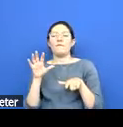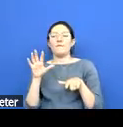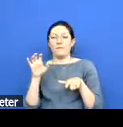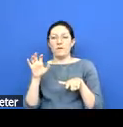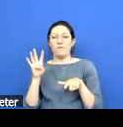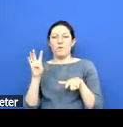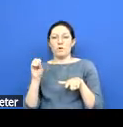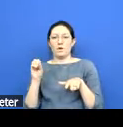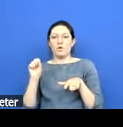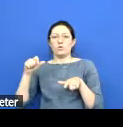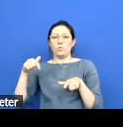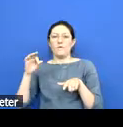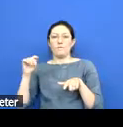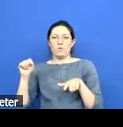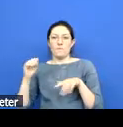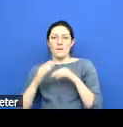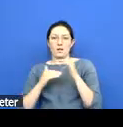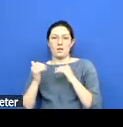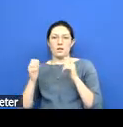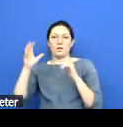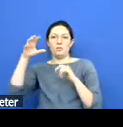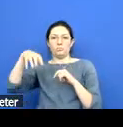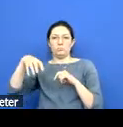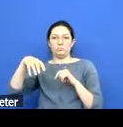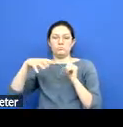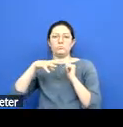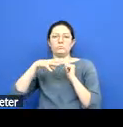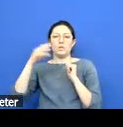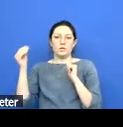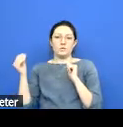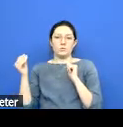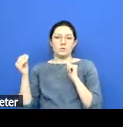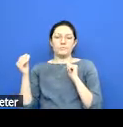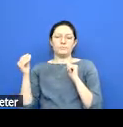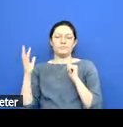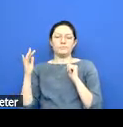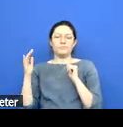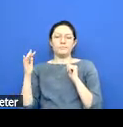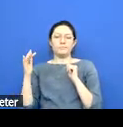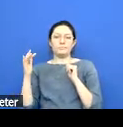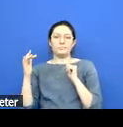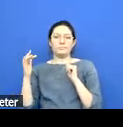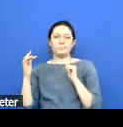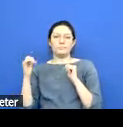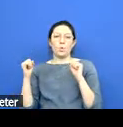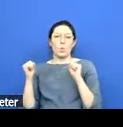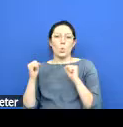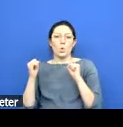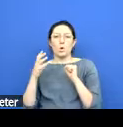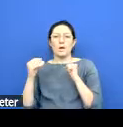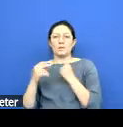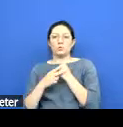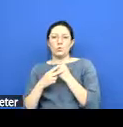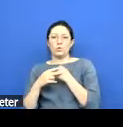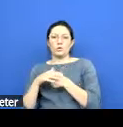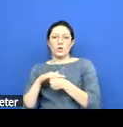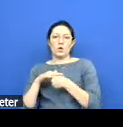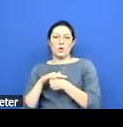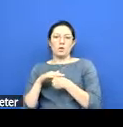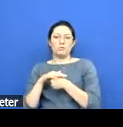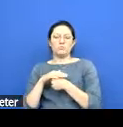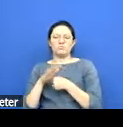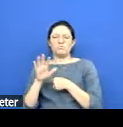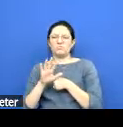building with a remote cooler and storage area that's about a little over